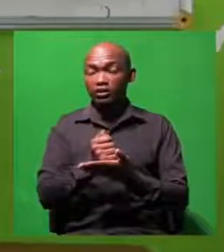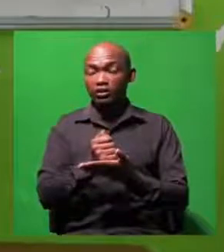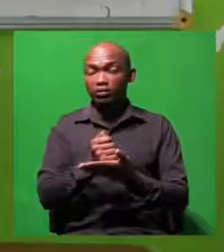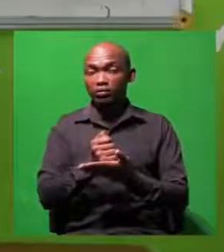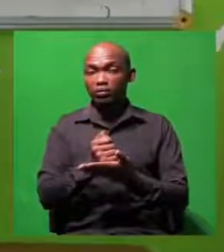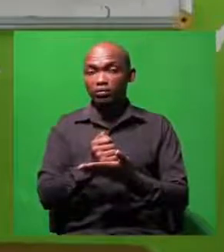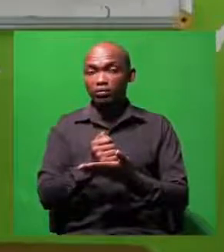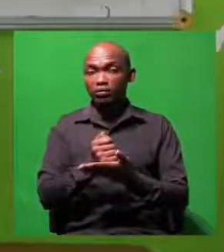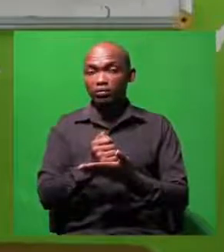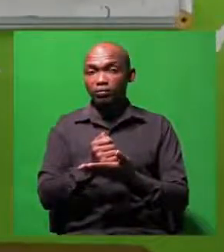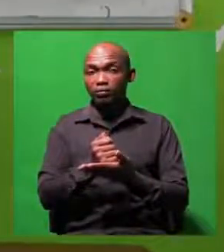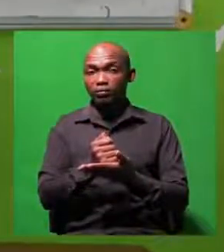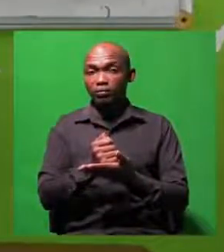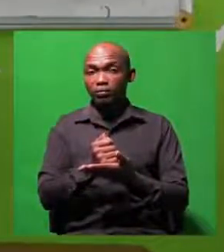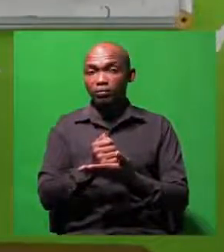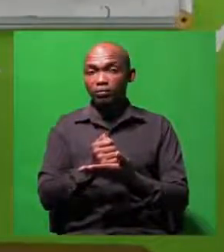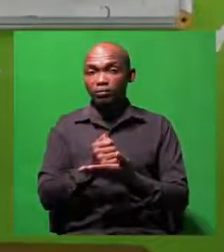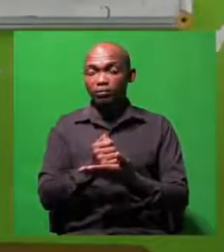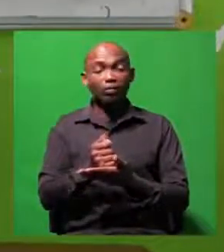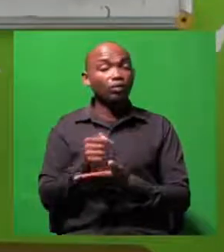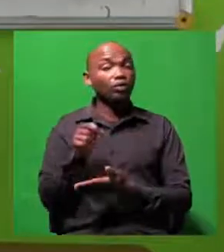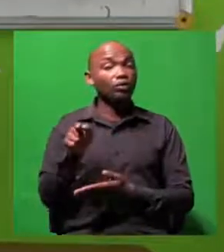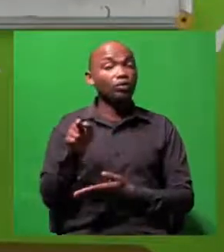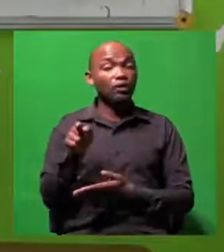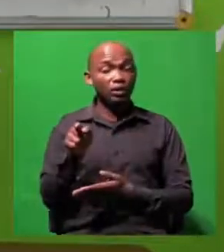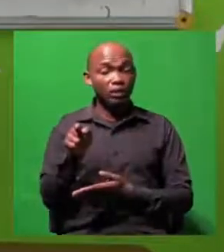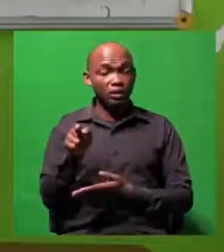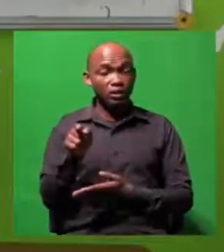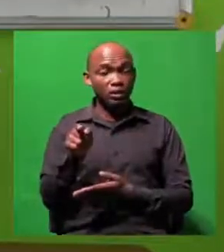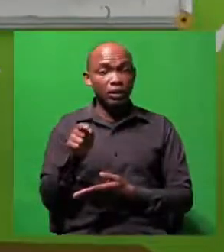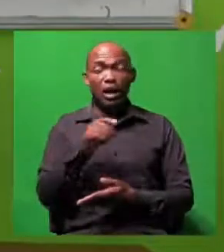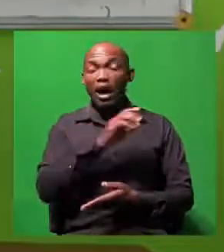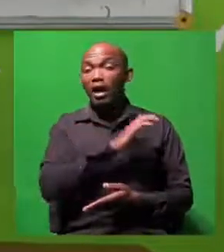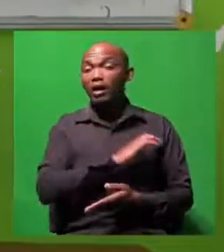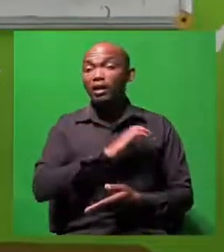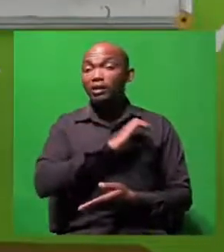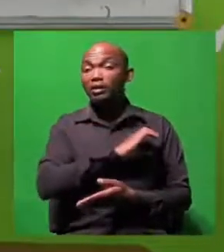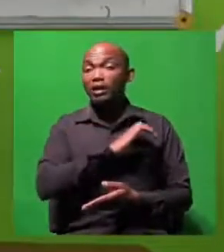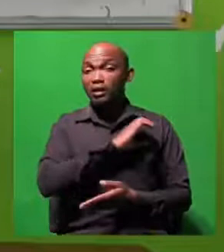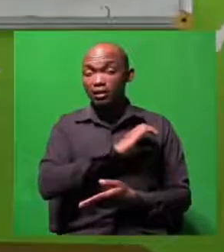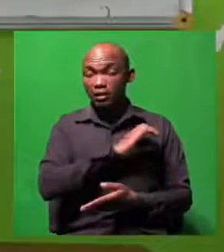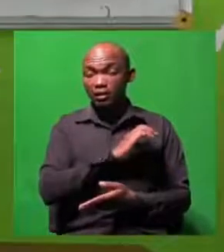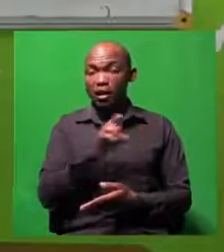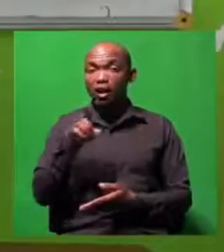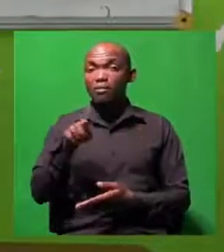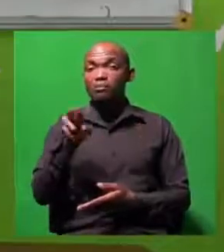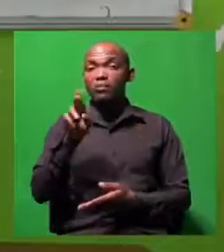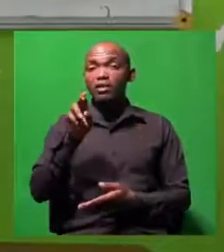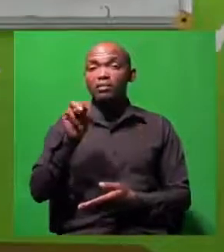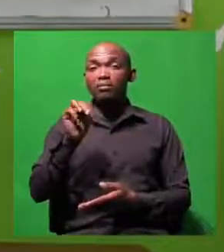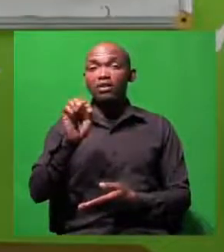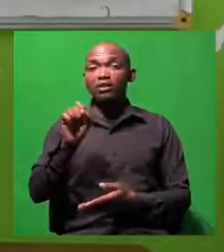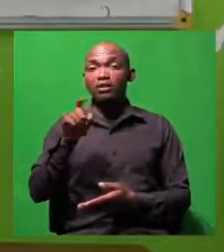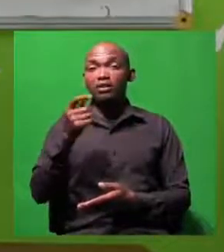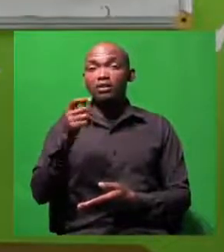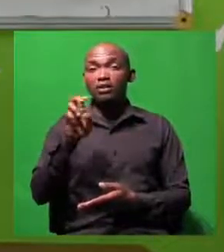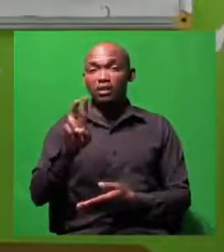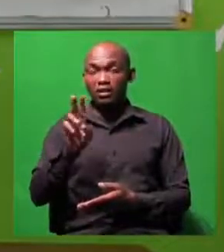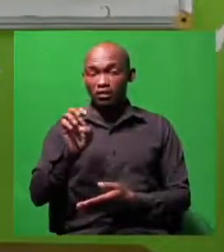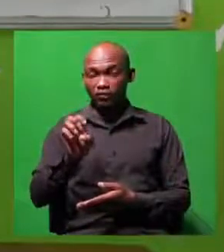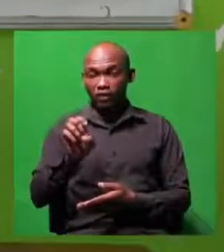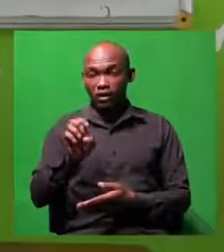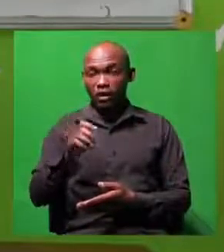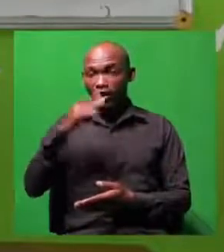making decisions concerning their matters. So these are the characteristics